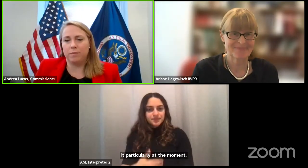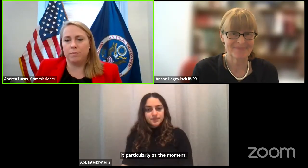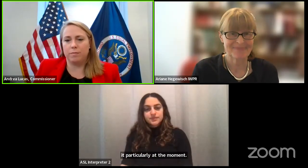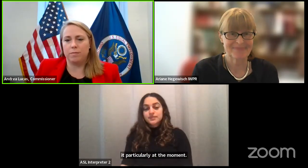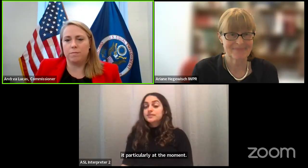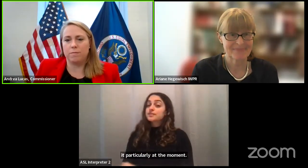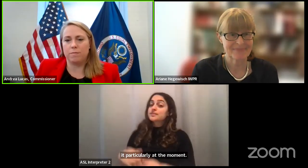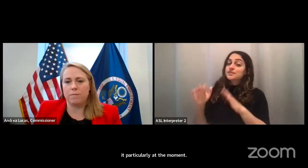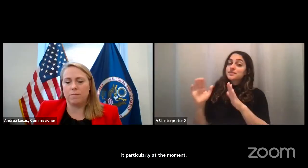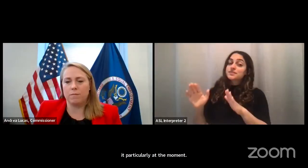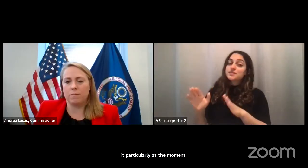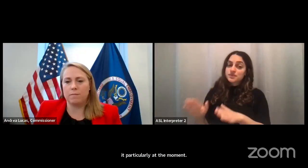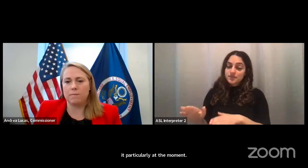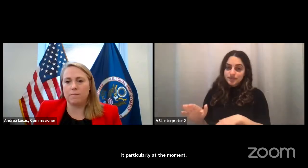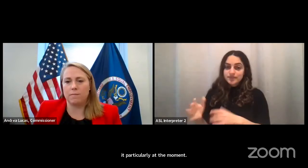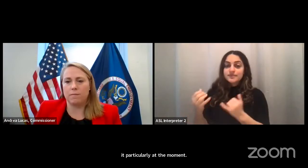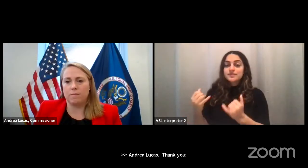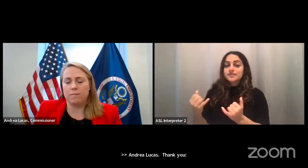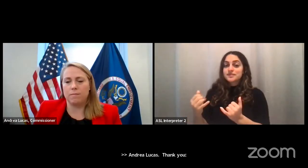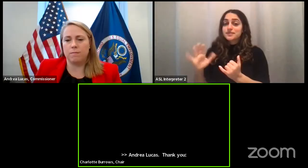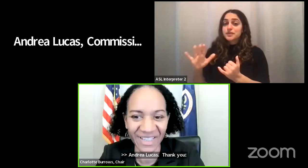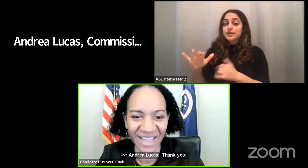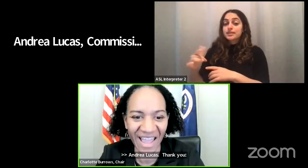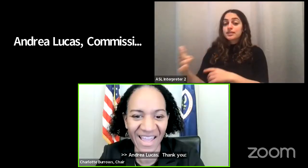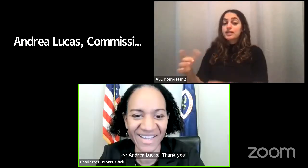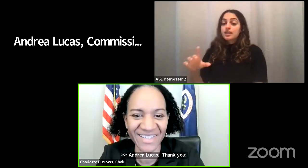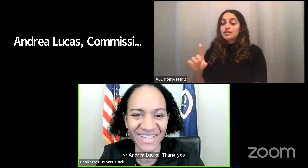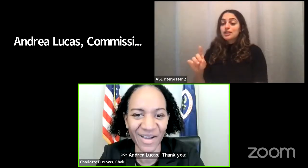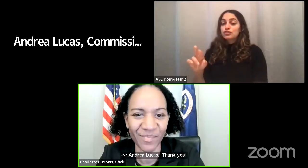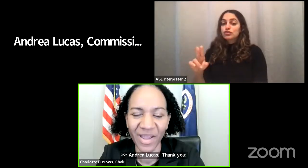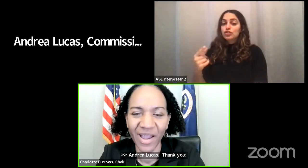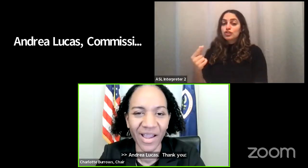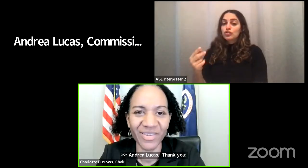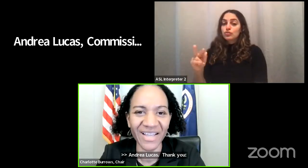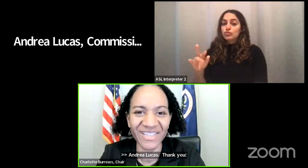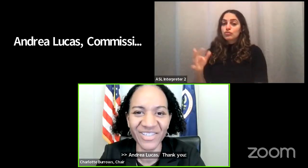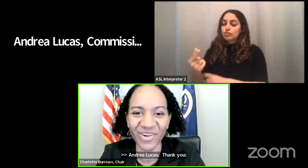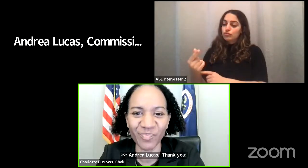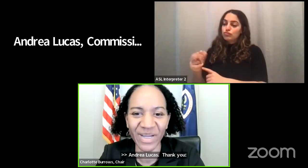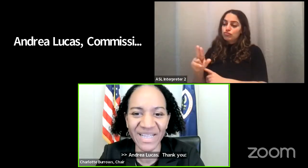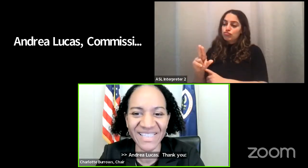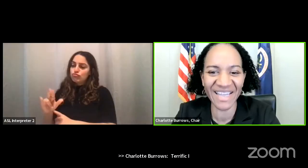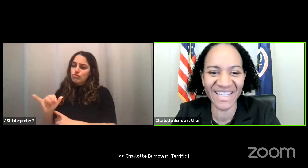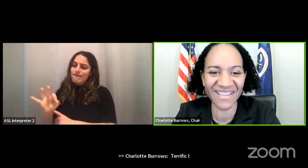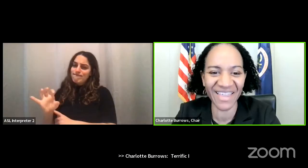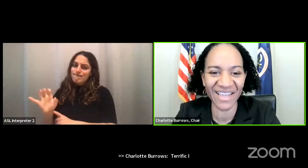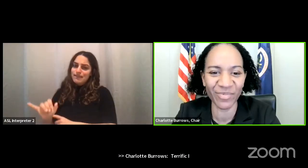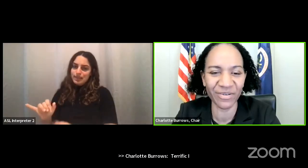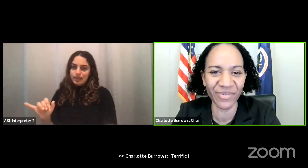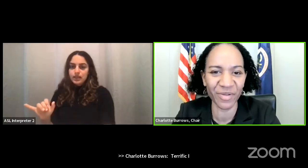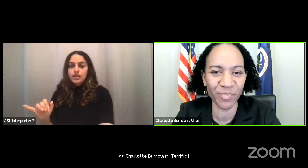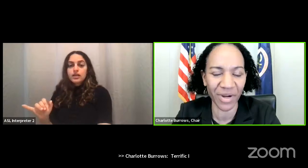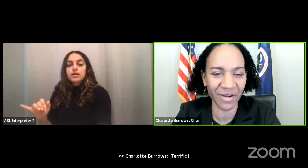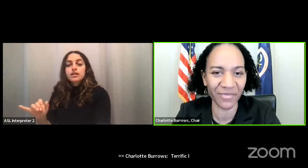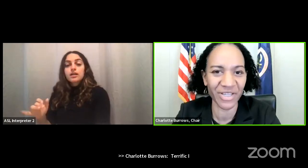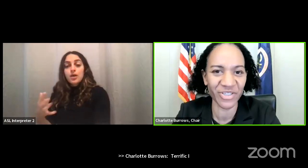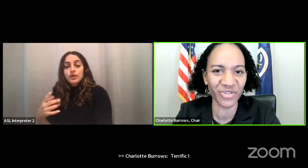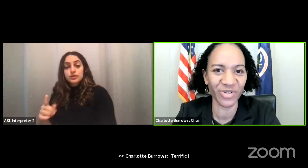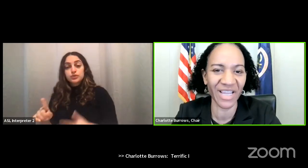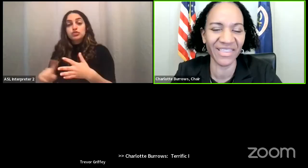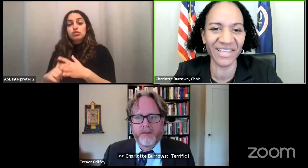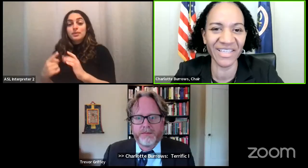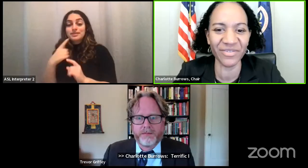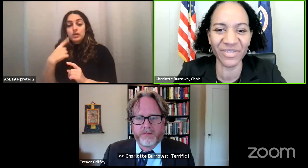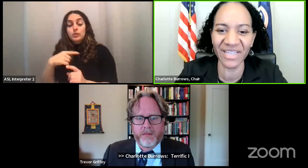terrific well i will go then to dr griffey and i'd like to start by saying that we are very proud of our